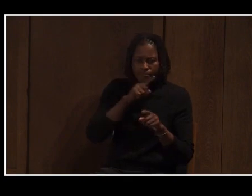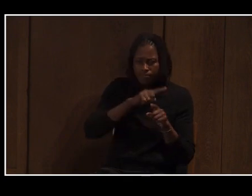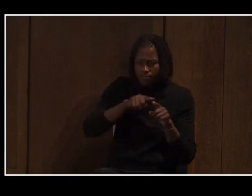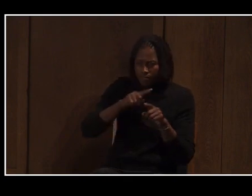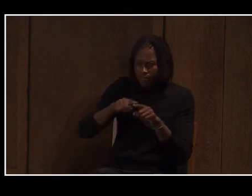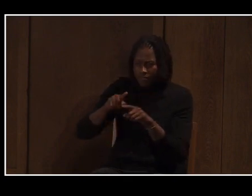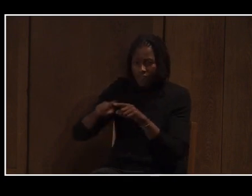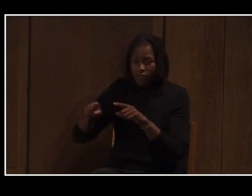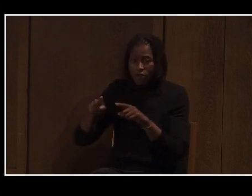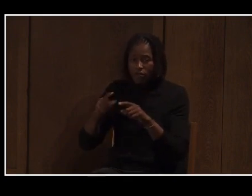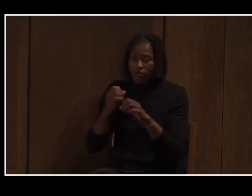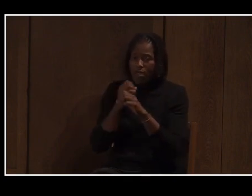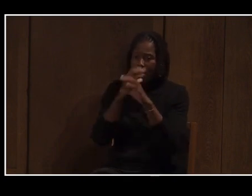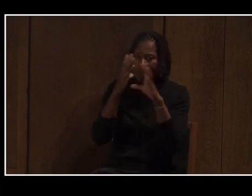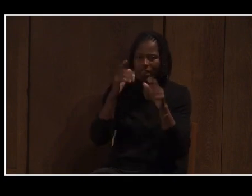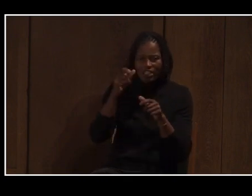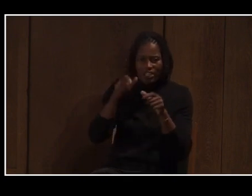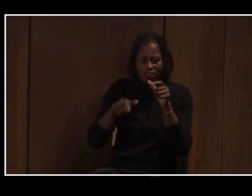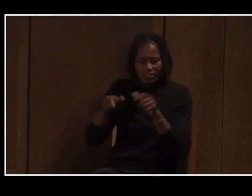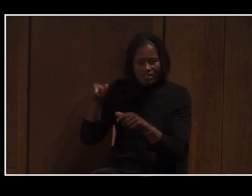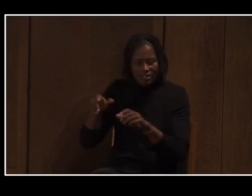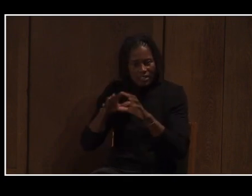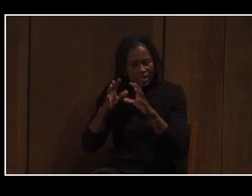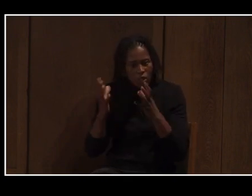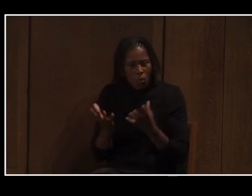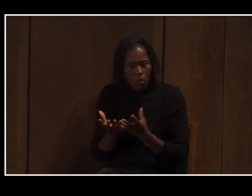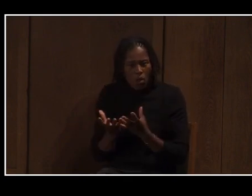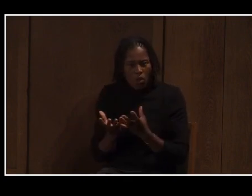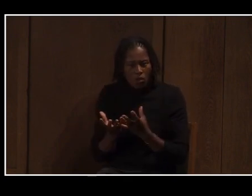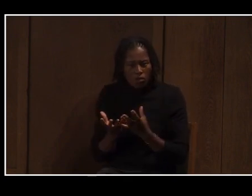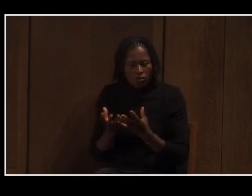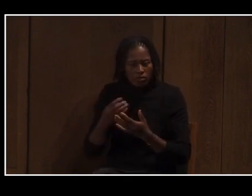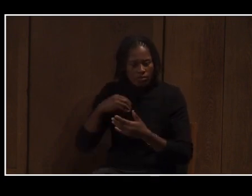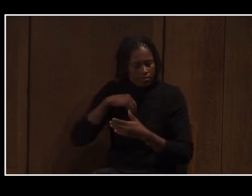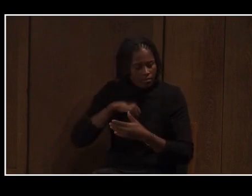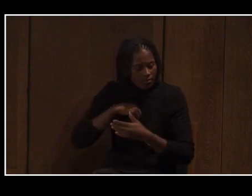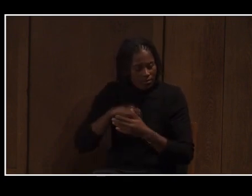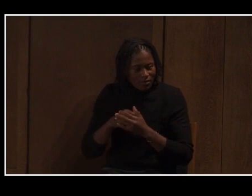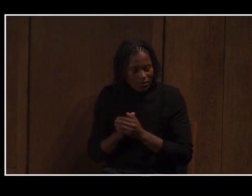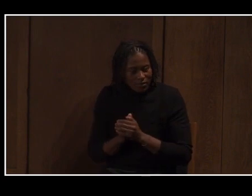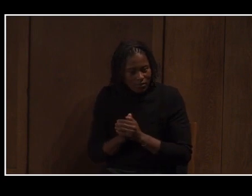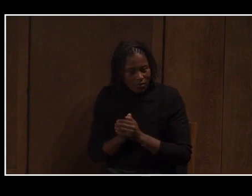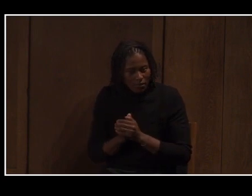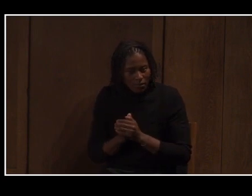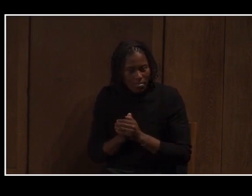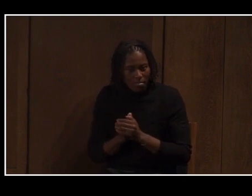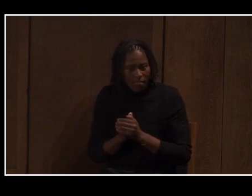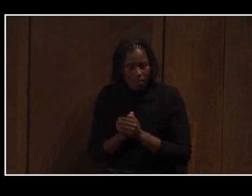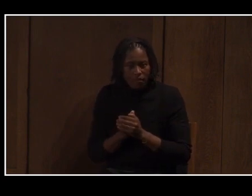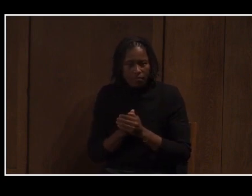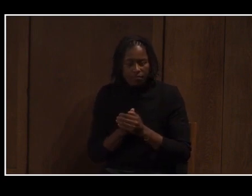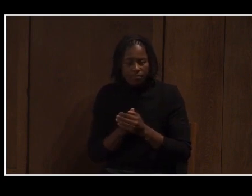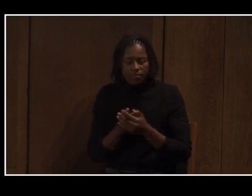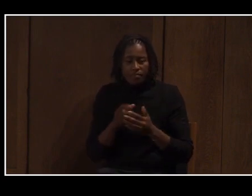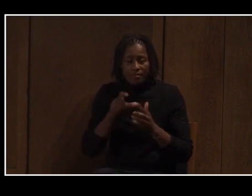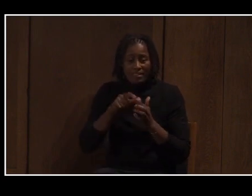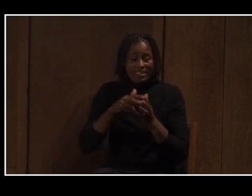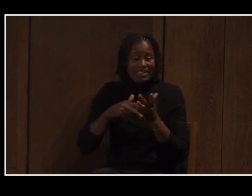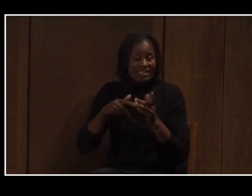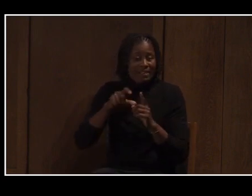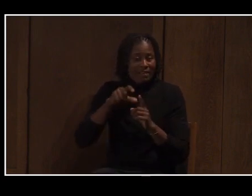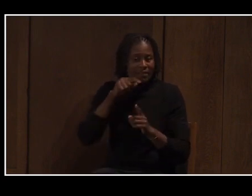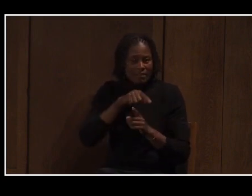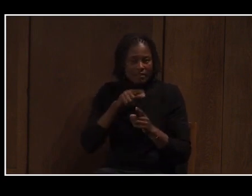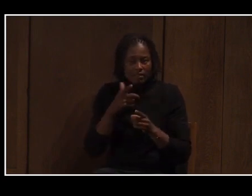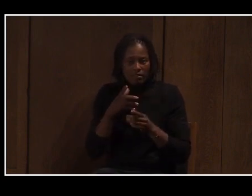in. And we know through Fazana that Healing Justice London is an example of that. Part of how David